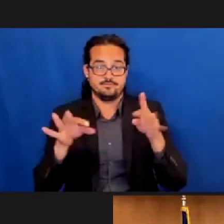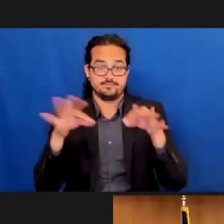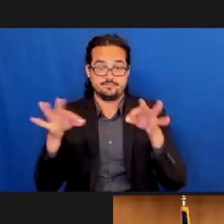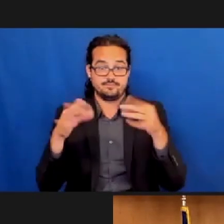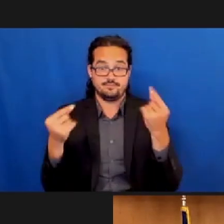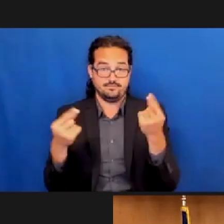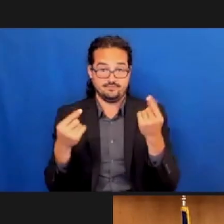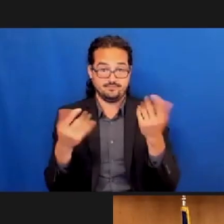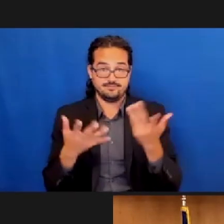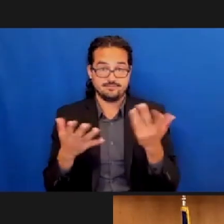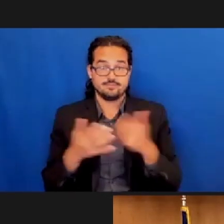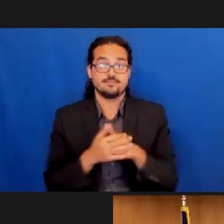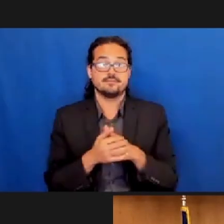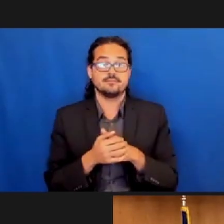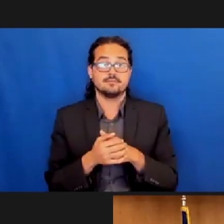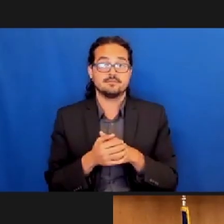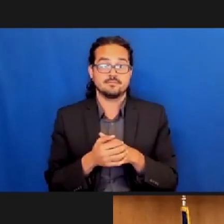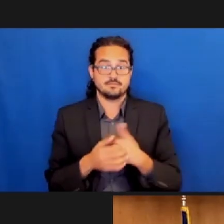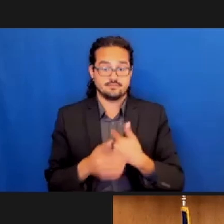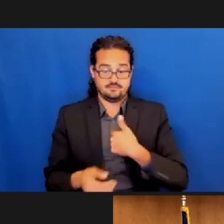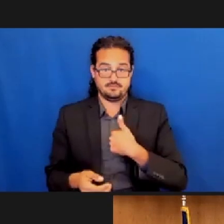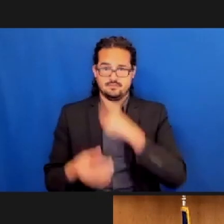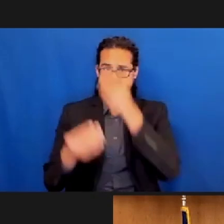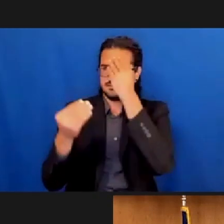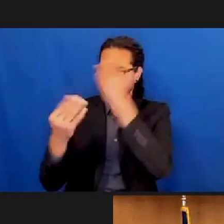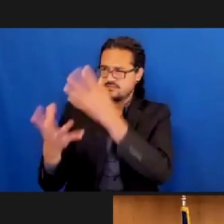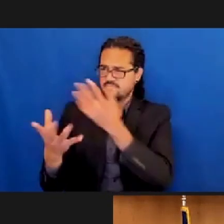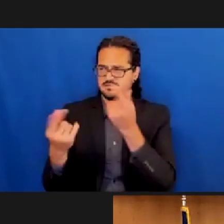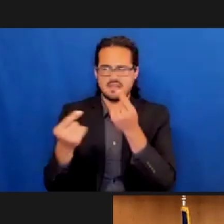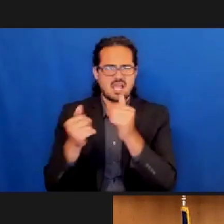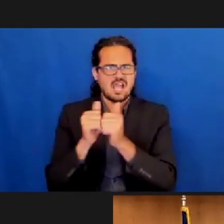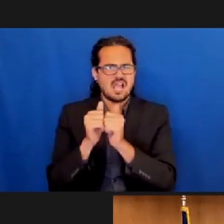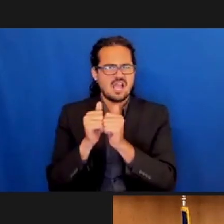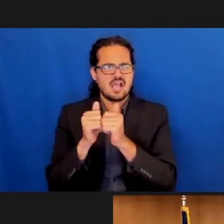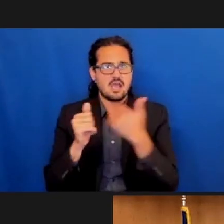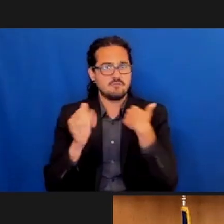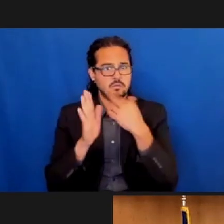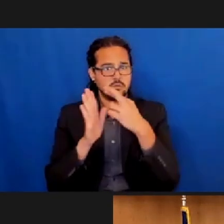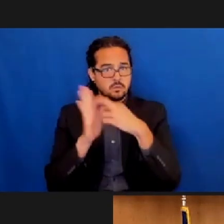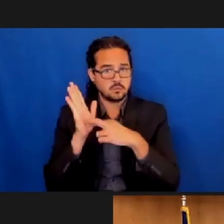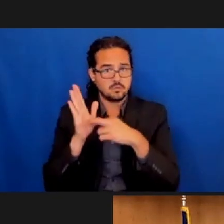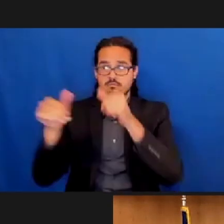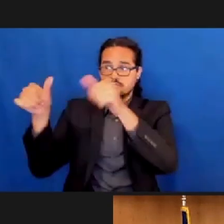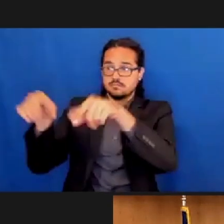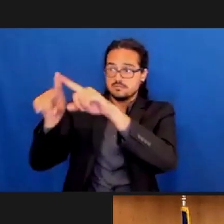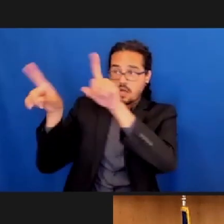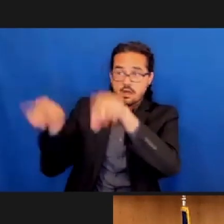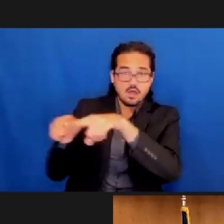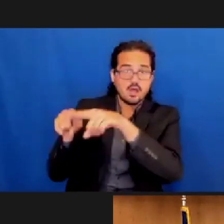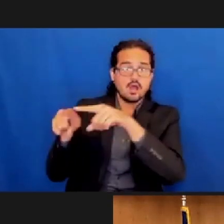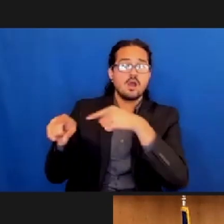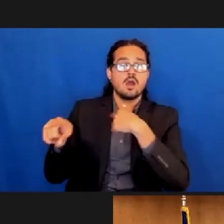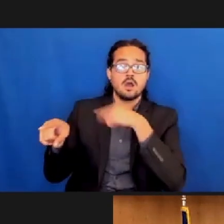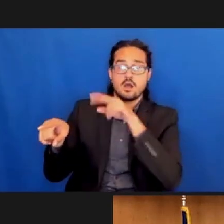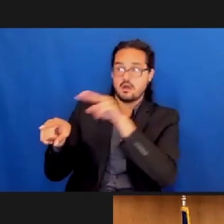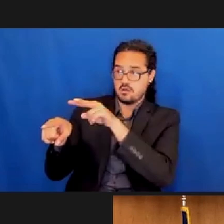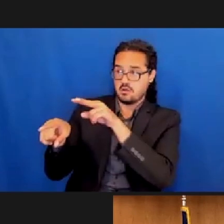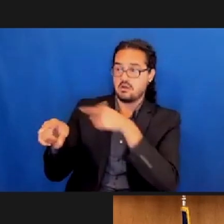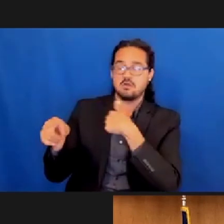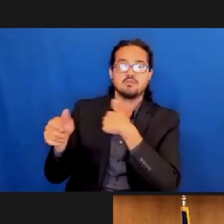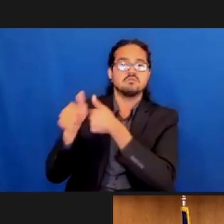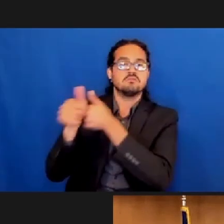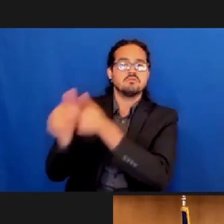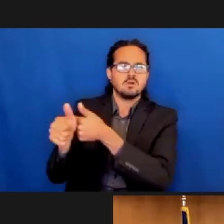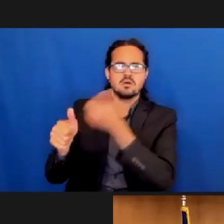rules, here's my sign that's posted, and by entering my building, you attest that you are in compliance? Any legal minds on our panel